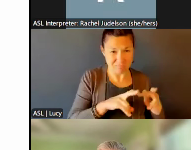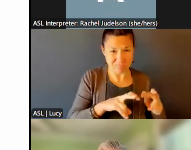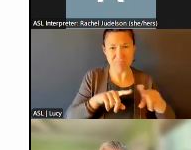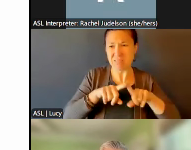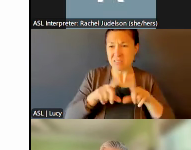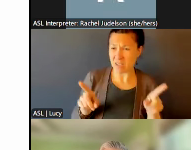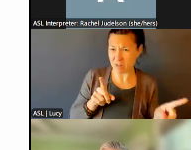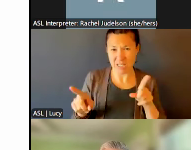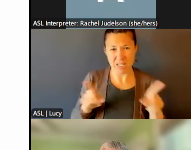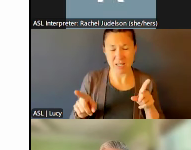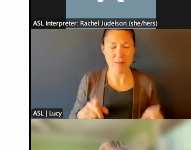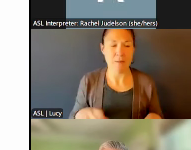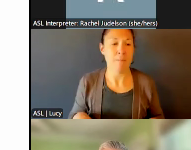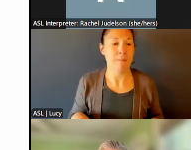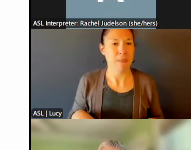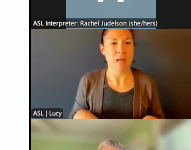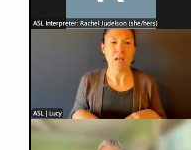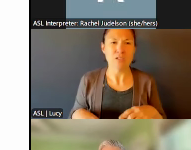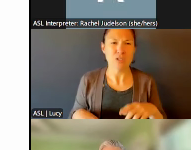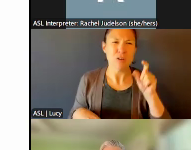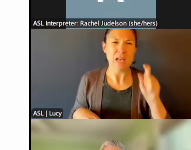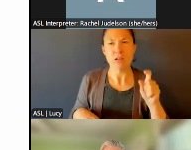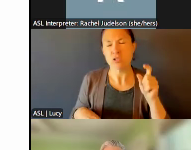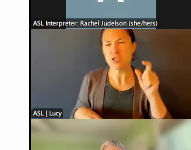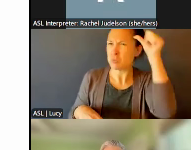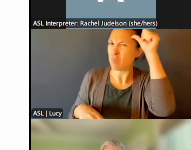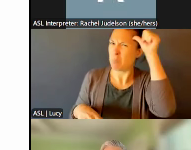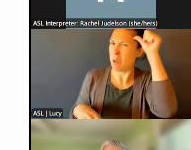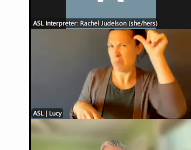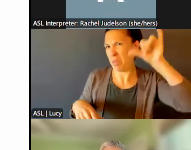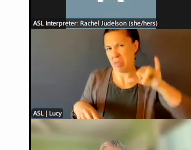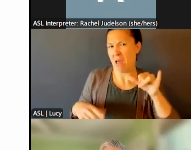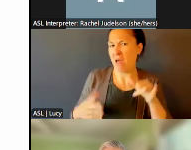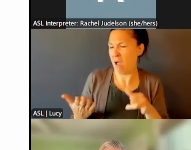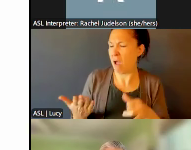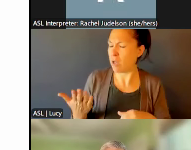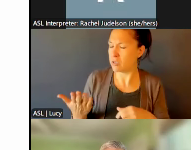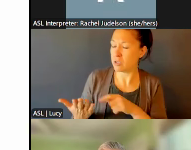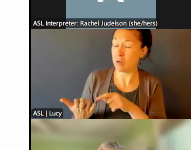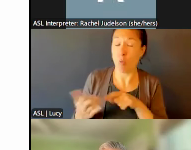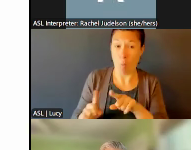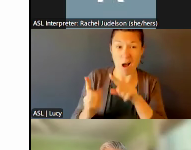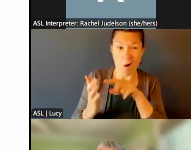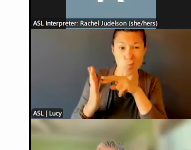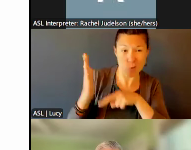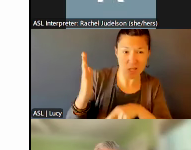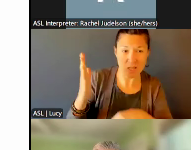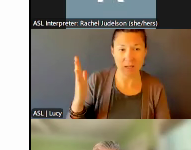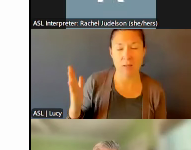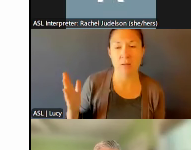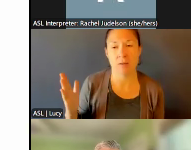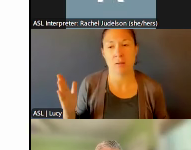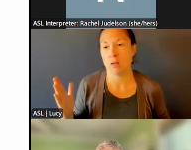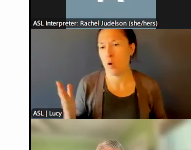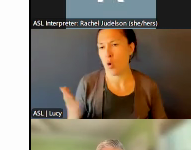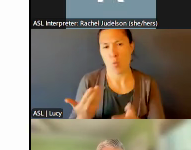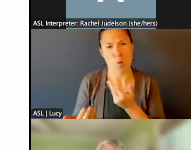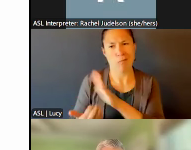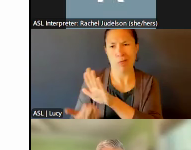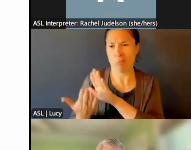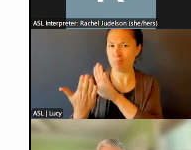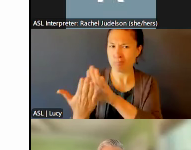you'll just have to take those into account and see how whatever the methodology is, whatever